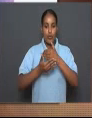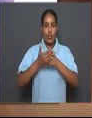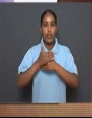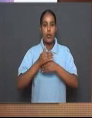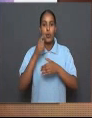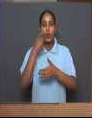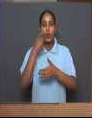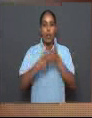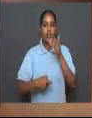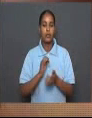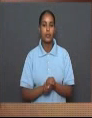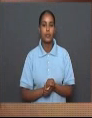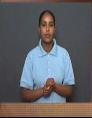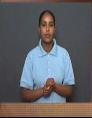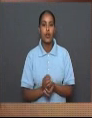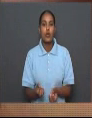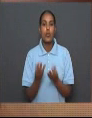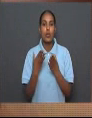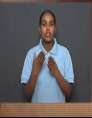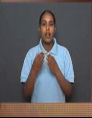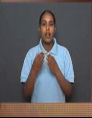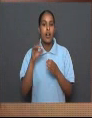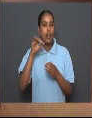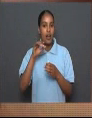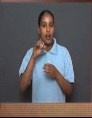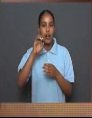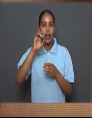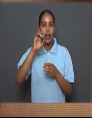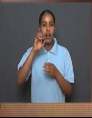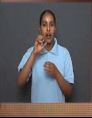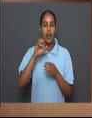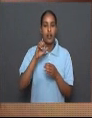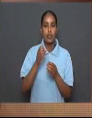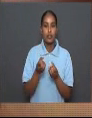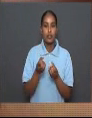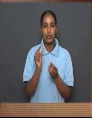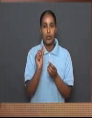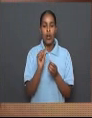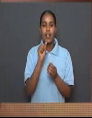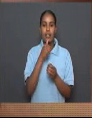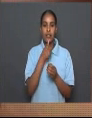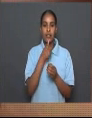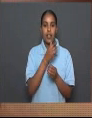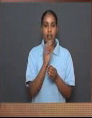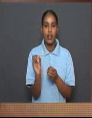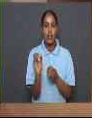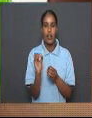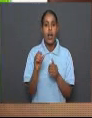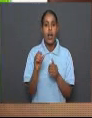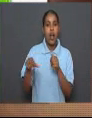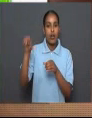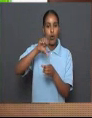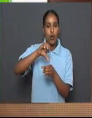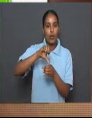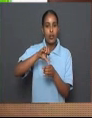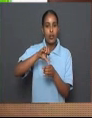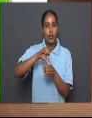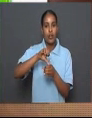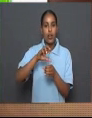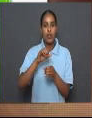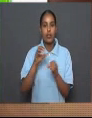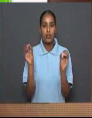products. Most esters that derive of small acids and alcohols